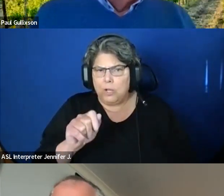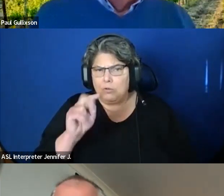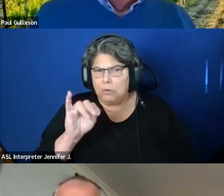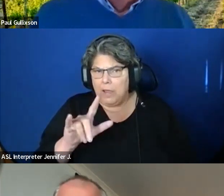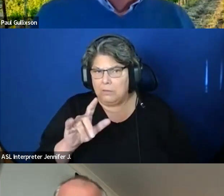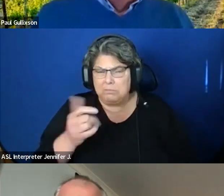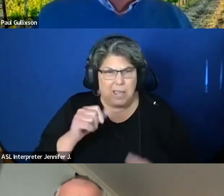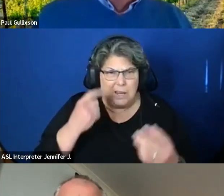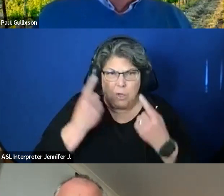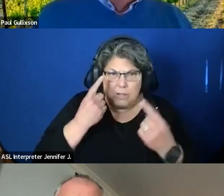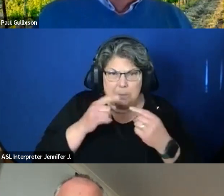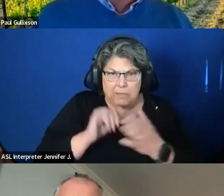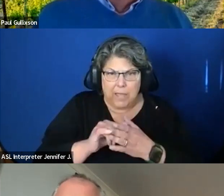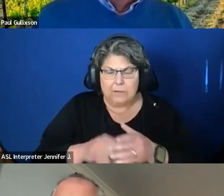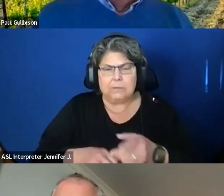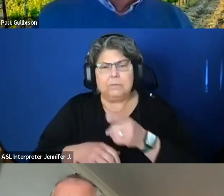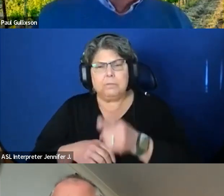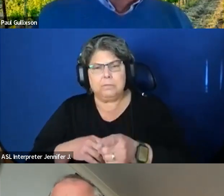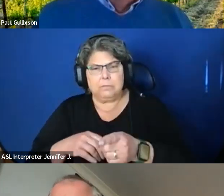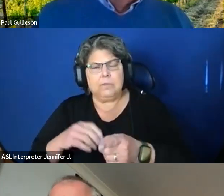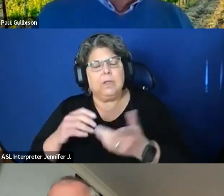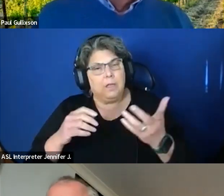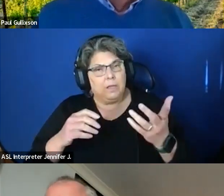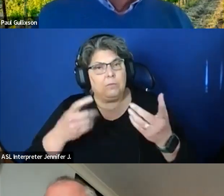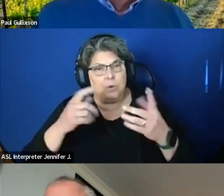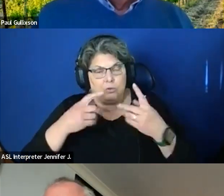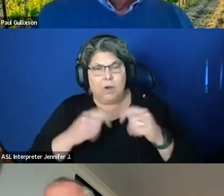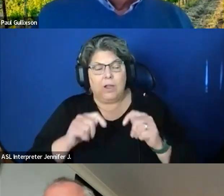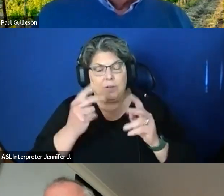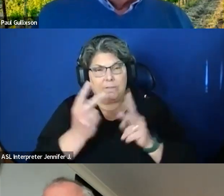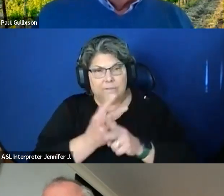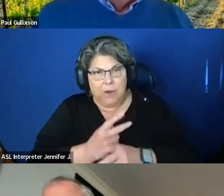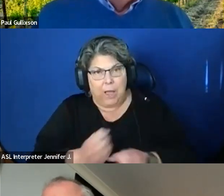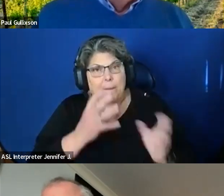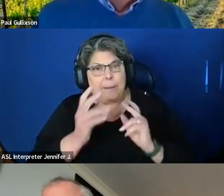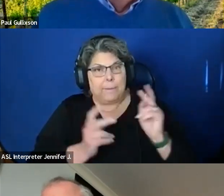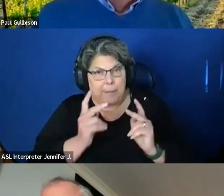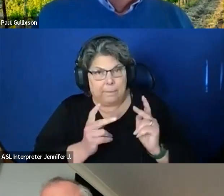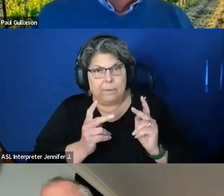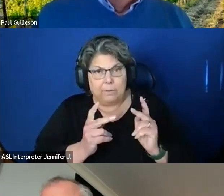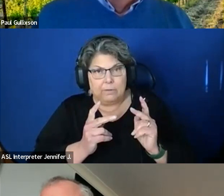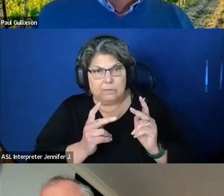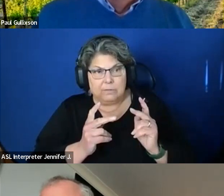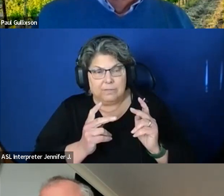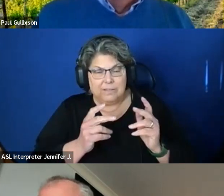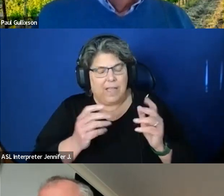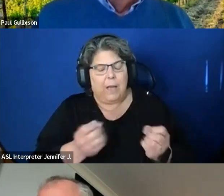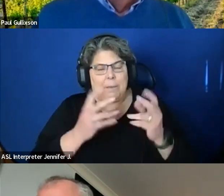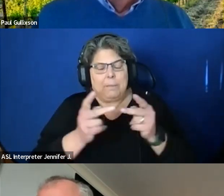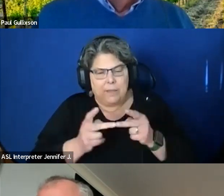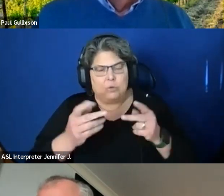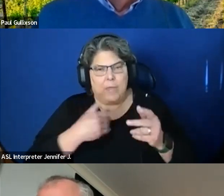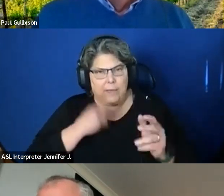Well, the growing the number of interim housing solutions, as Tina mentioned, will help the overall county with the small c, the